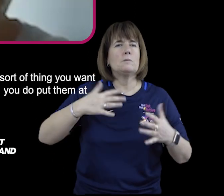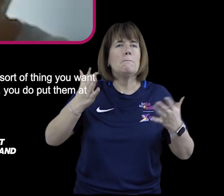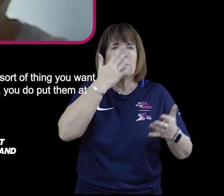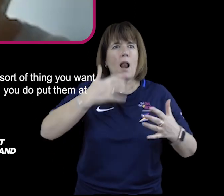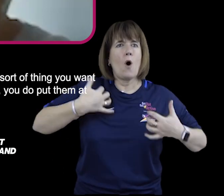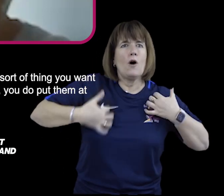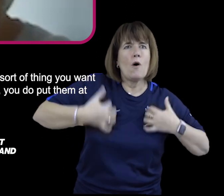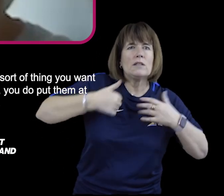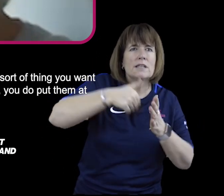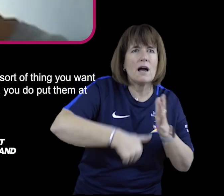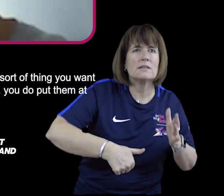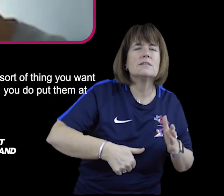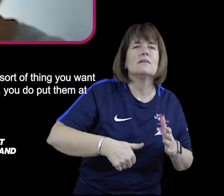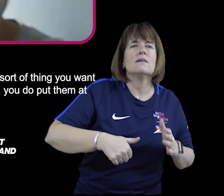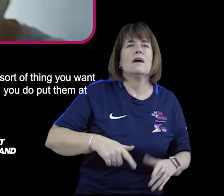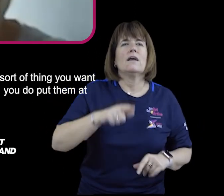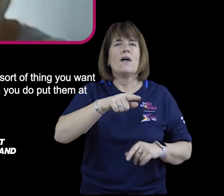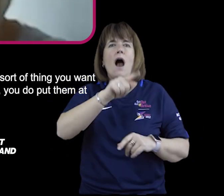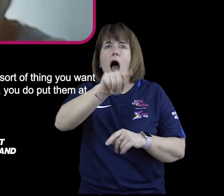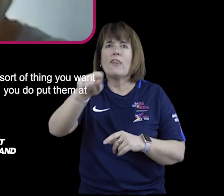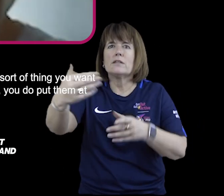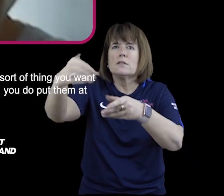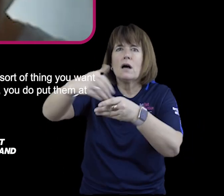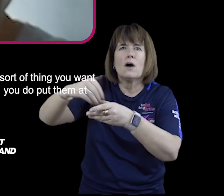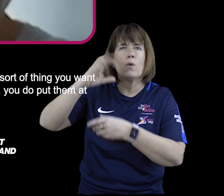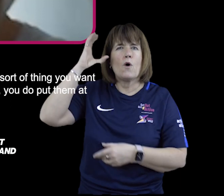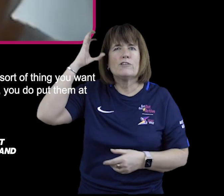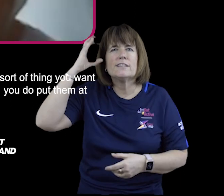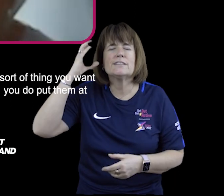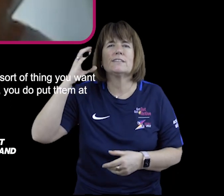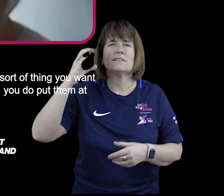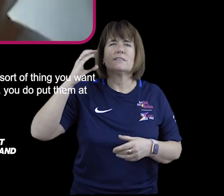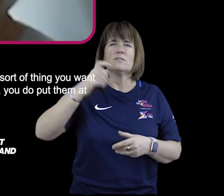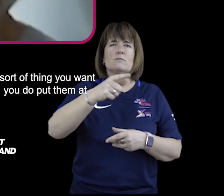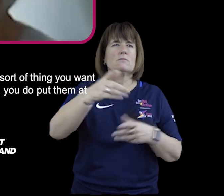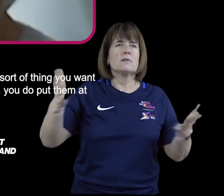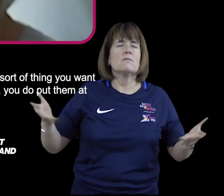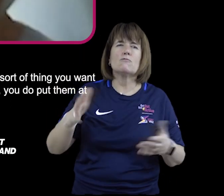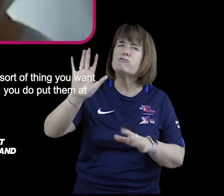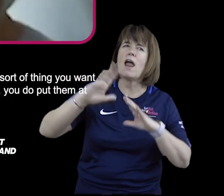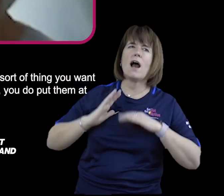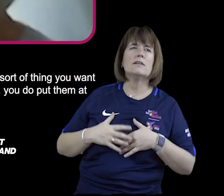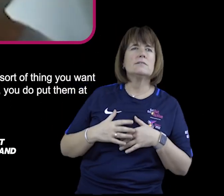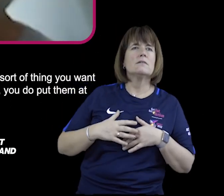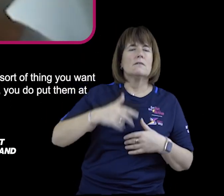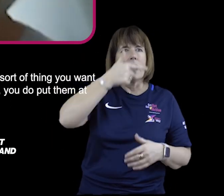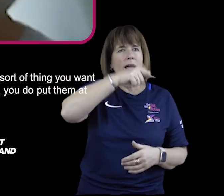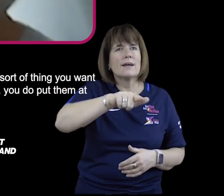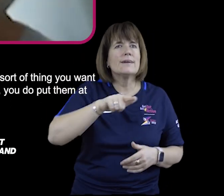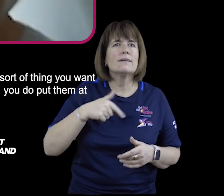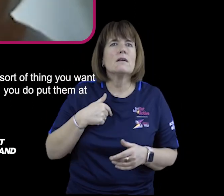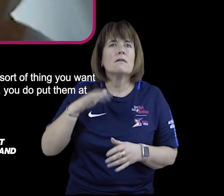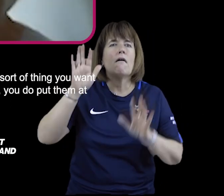People who's enthusiastic to start, but then you get the others are a bit worried, and then you do put them at